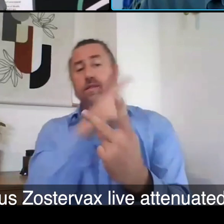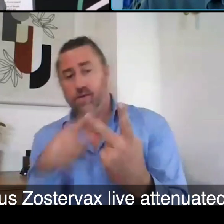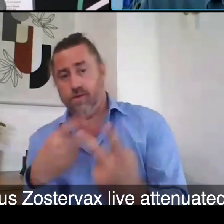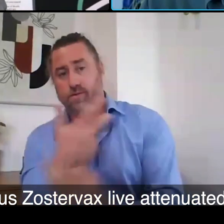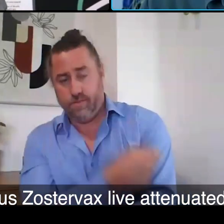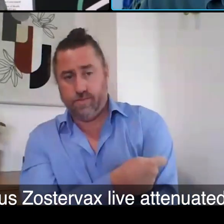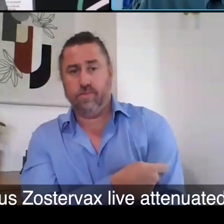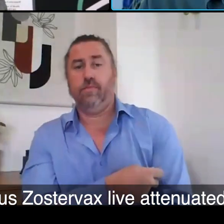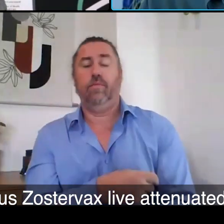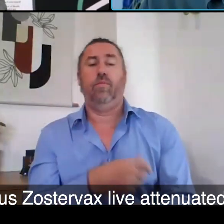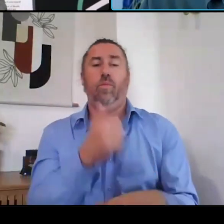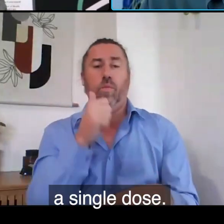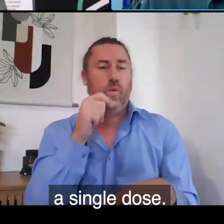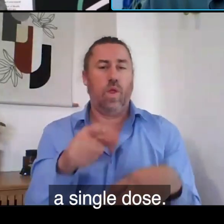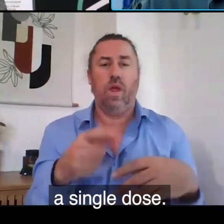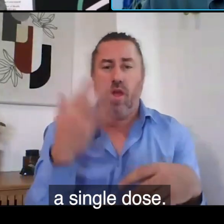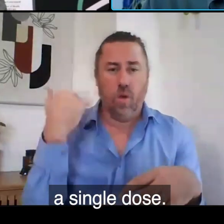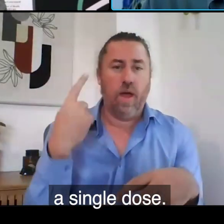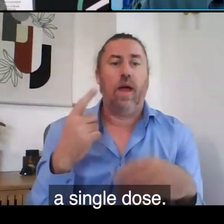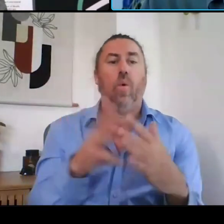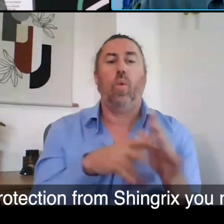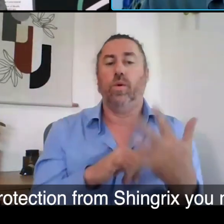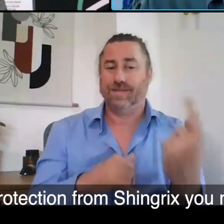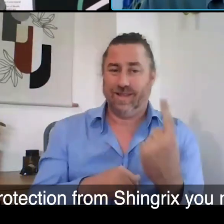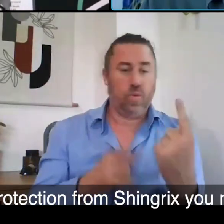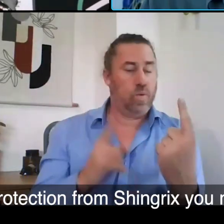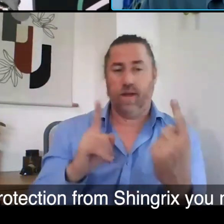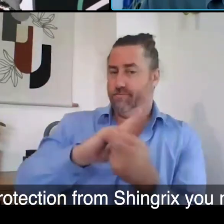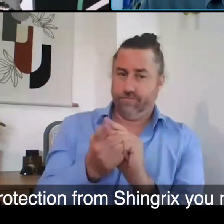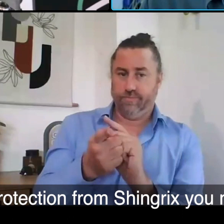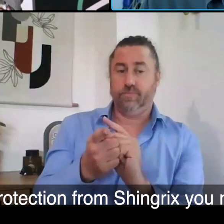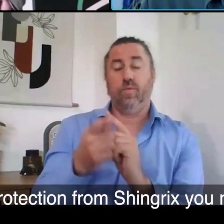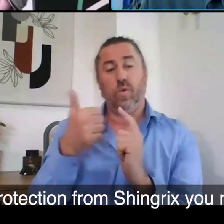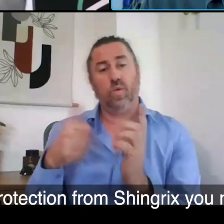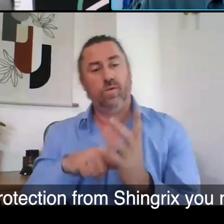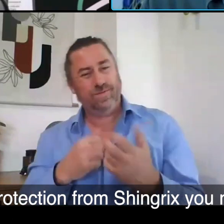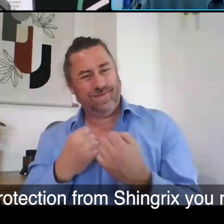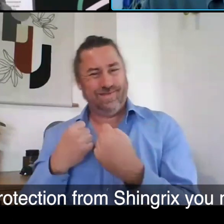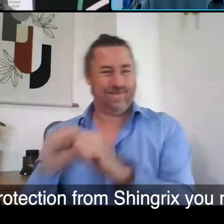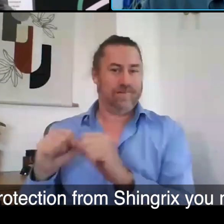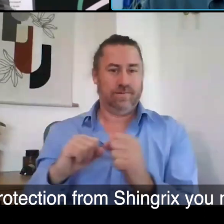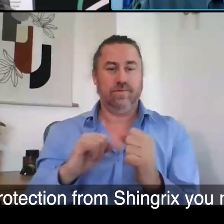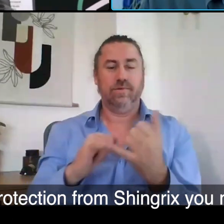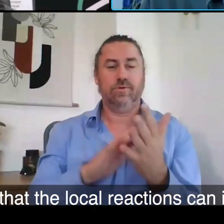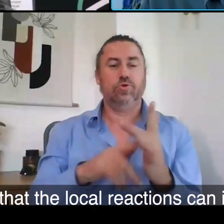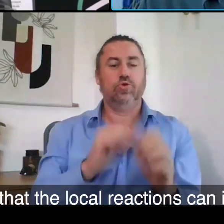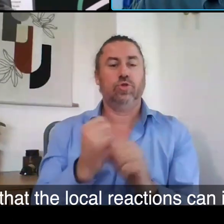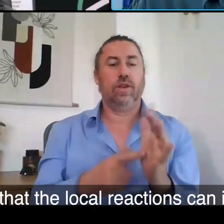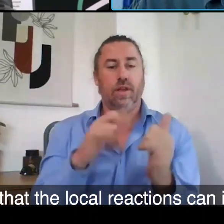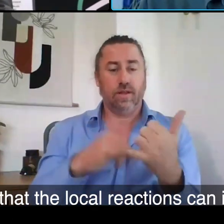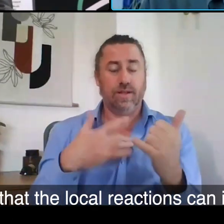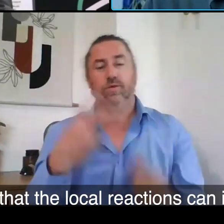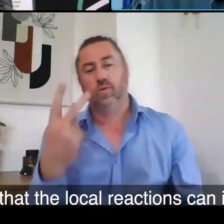live attenuated vaccine was a single dose. To get optimal protection from Shingrix, you need 2 doses, and we know